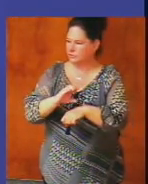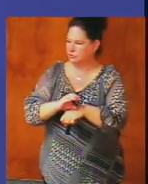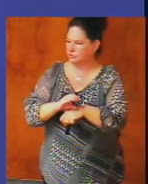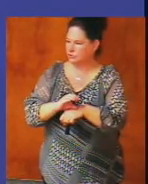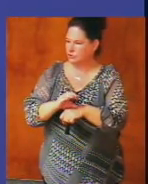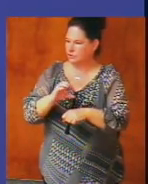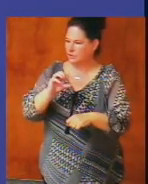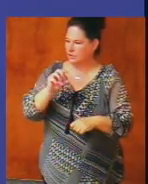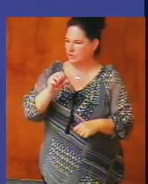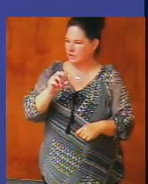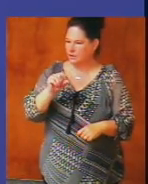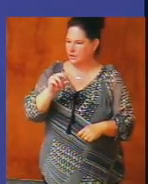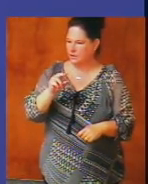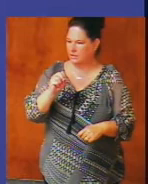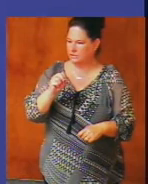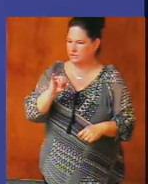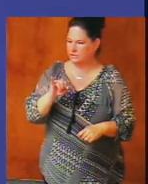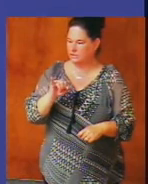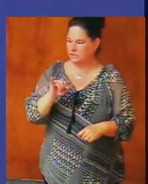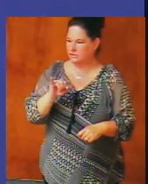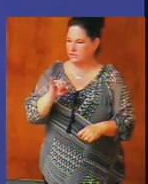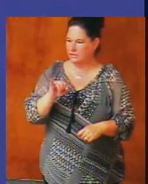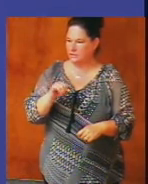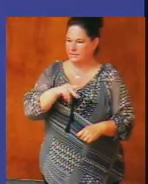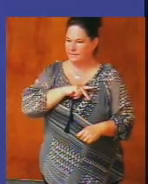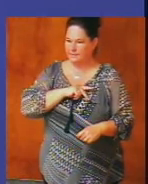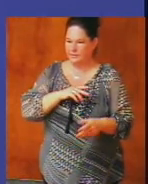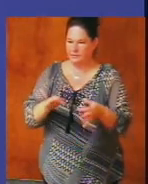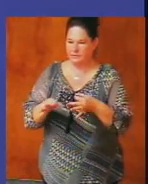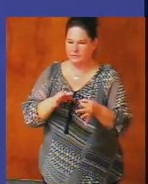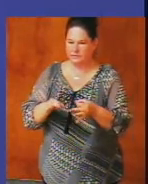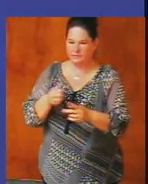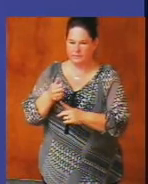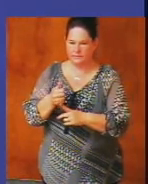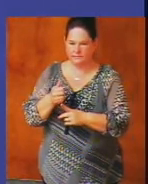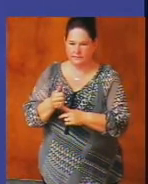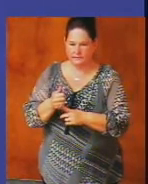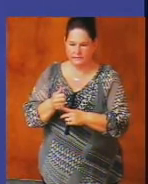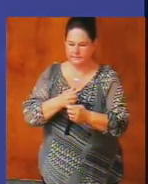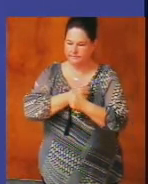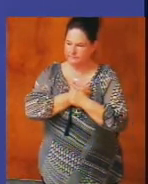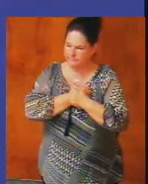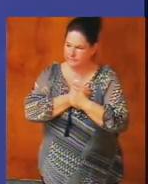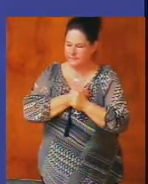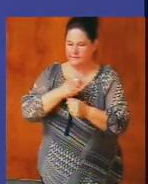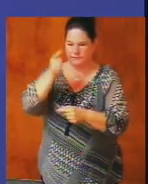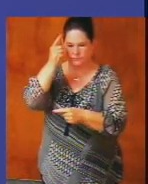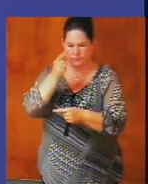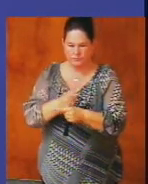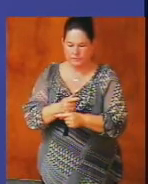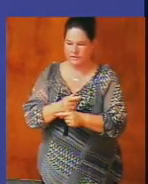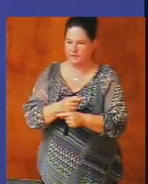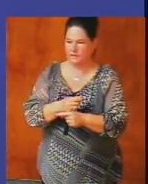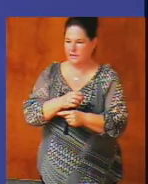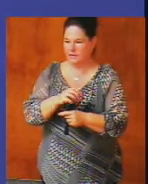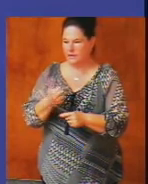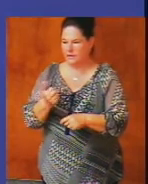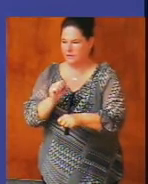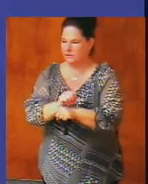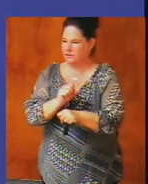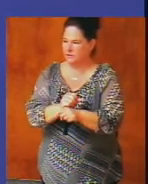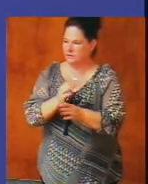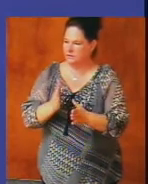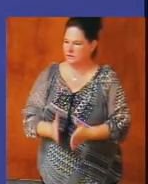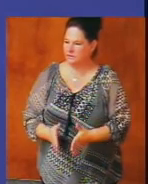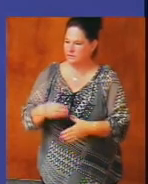in Colossae. Paul describes him as a beloved brother and fellow laborer in